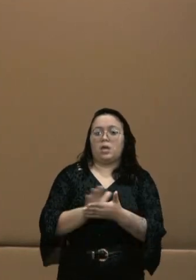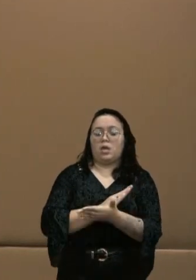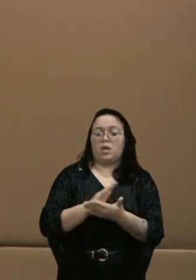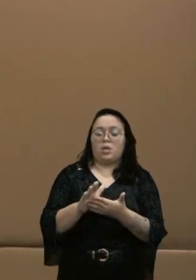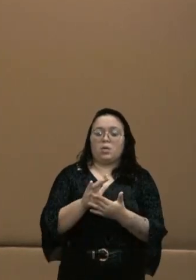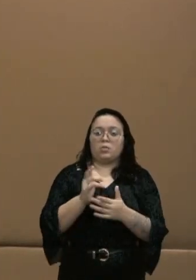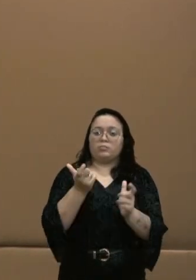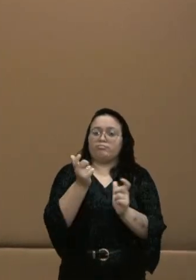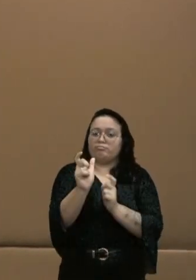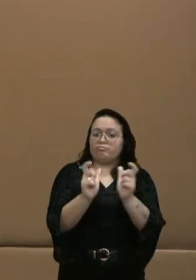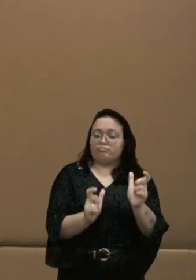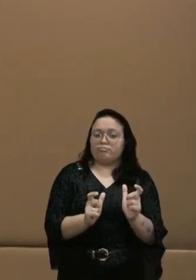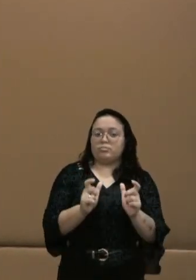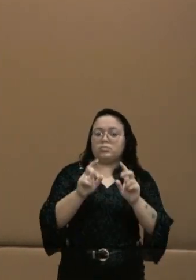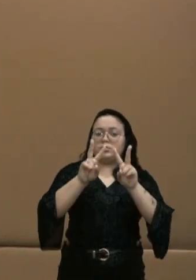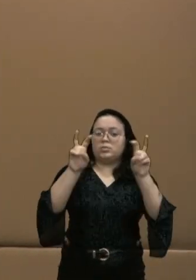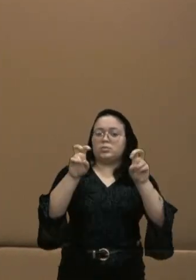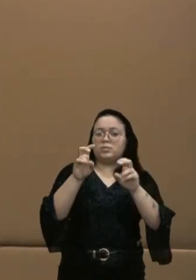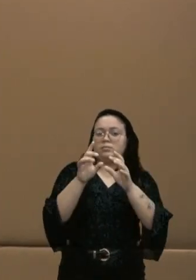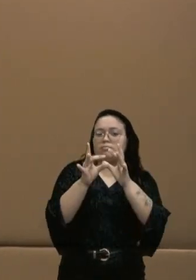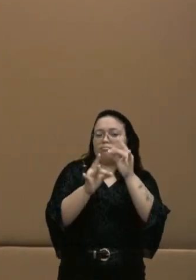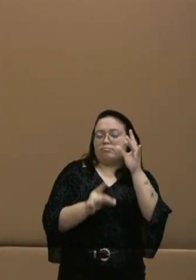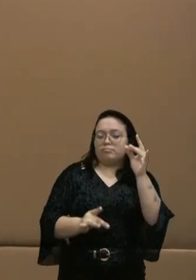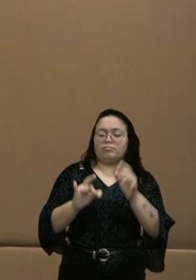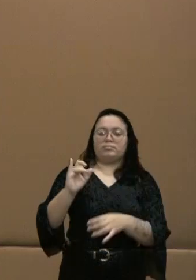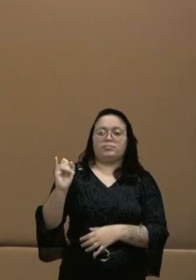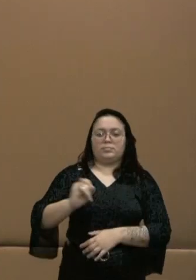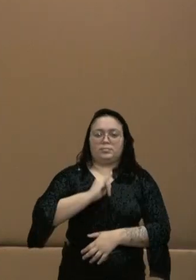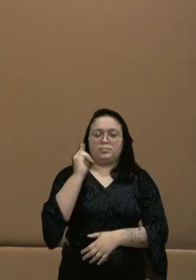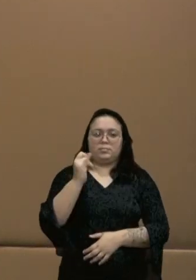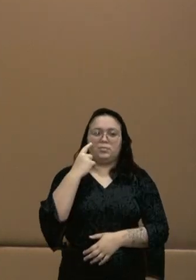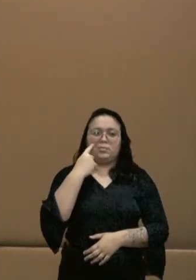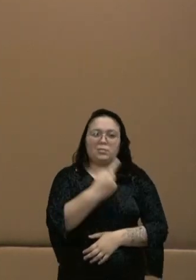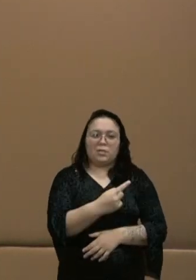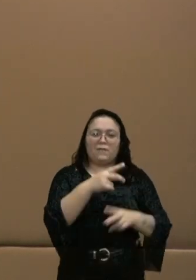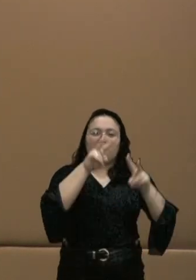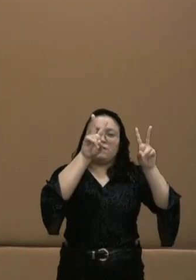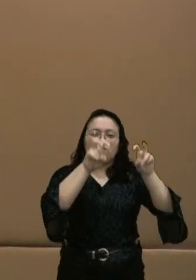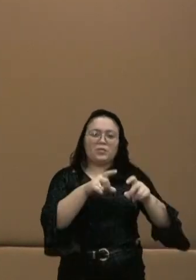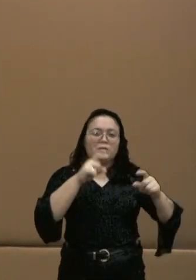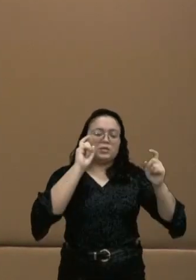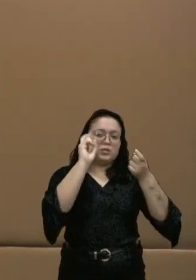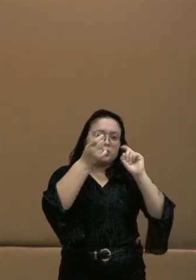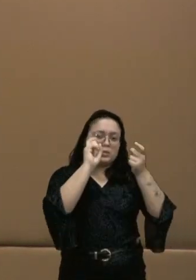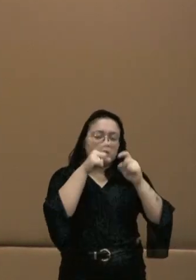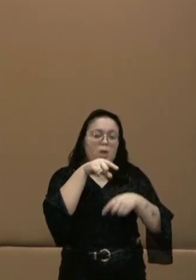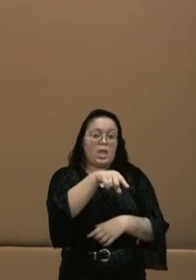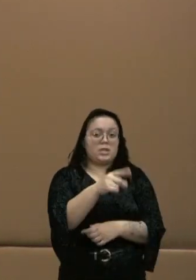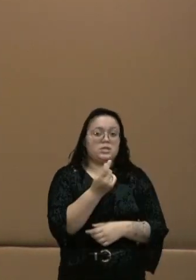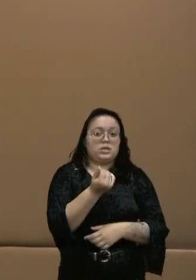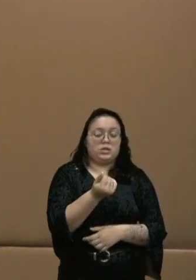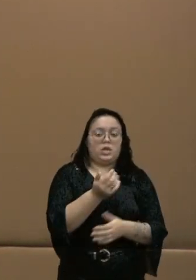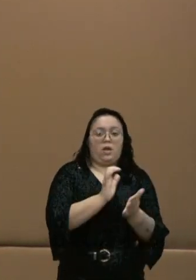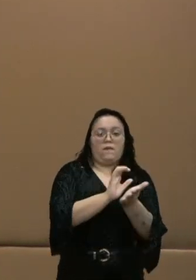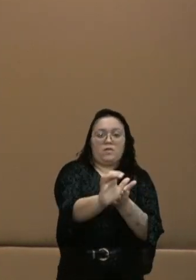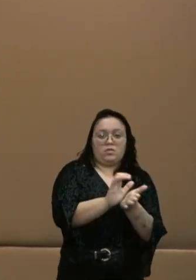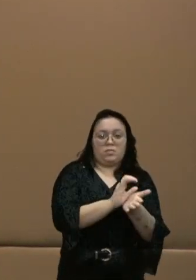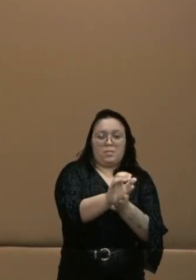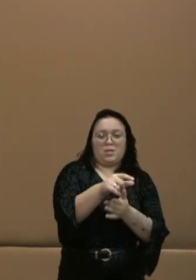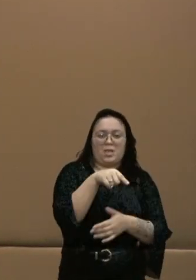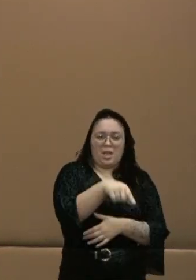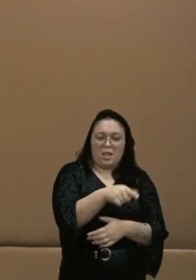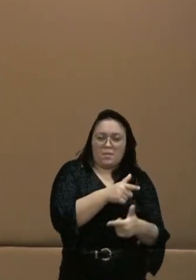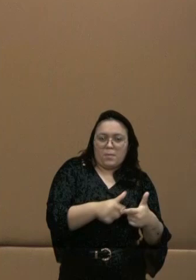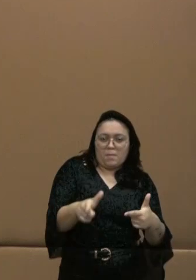Some observations about this off-taking market. What we spoke in the discussion, money